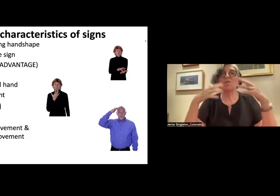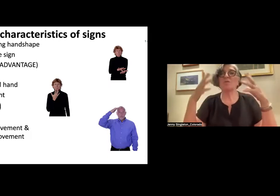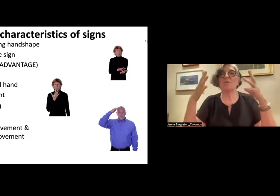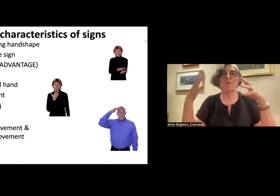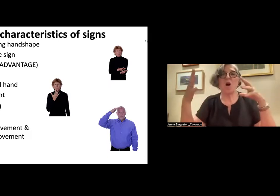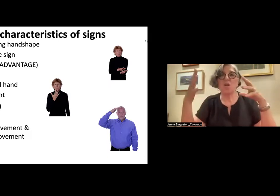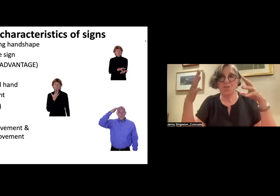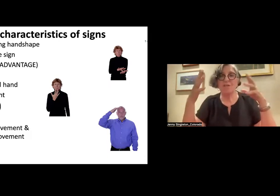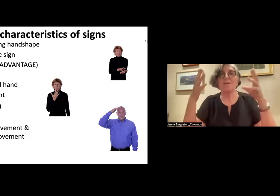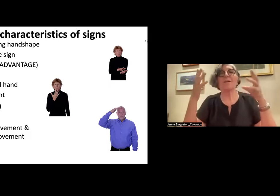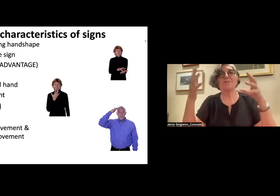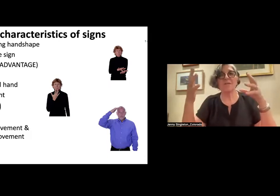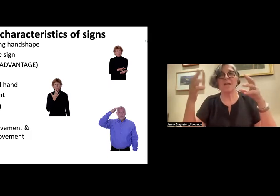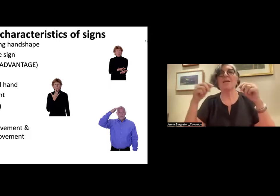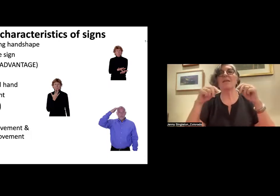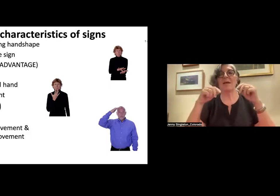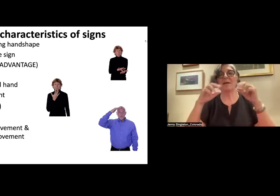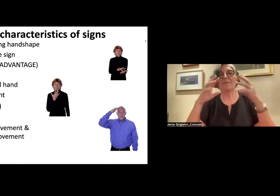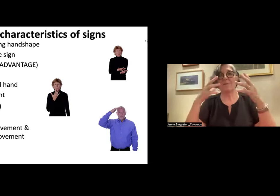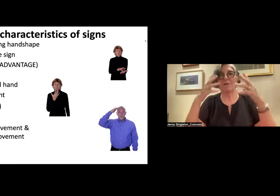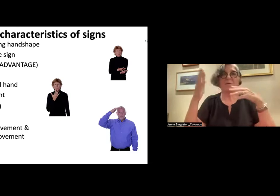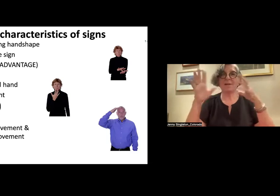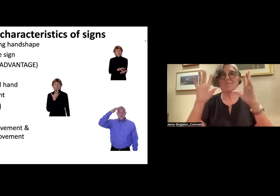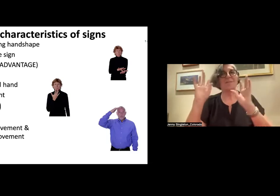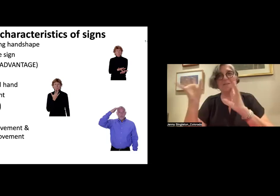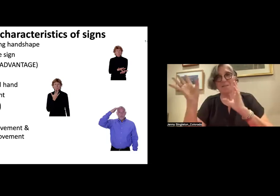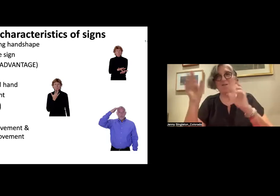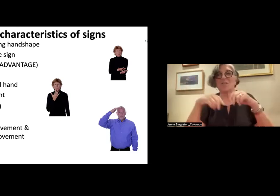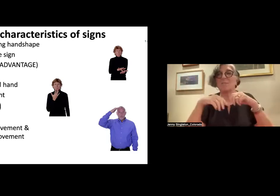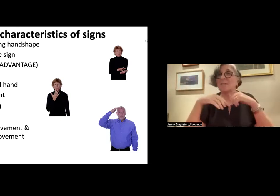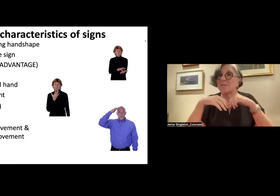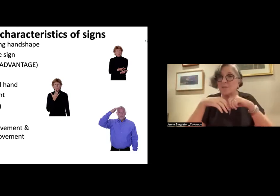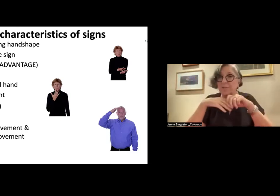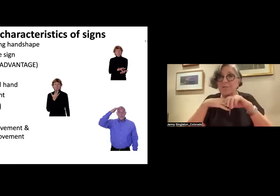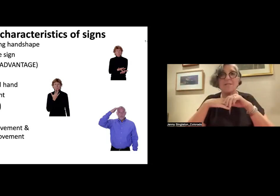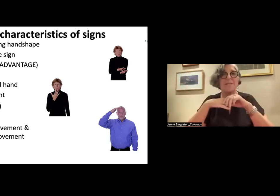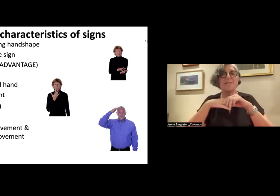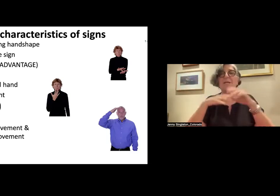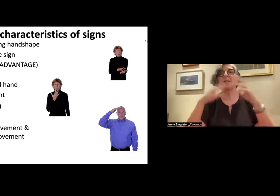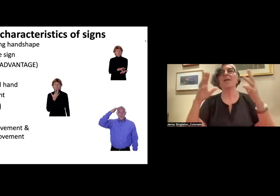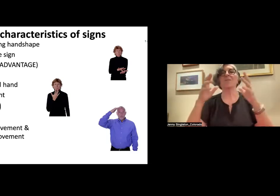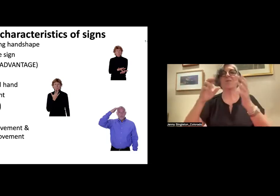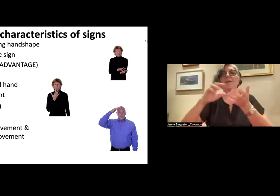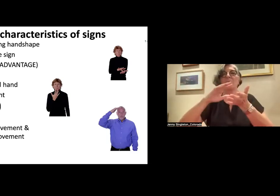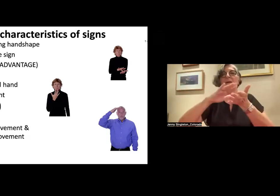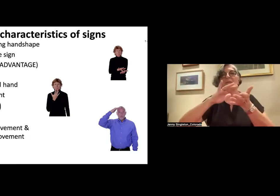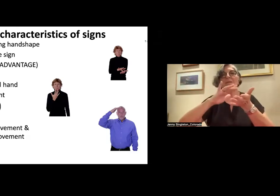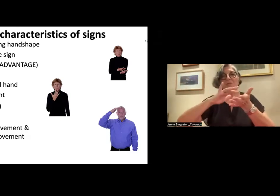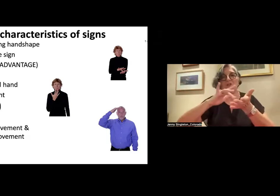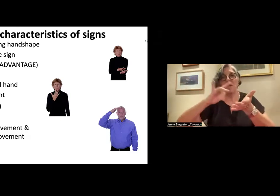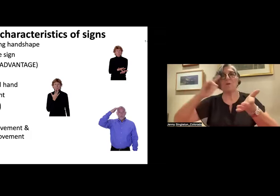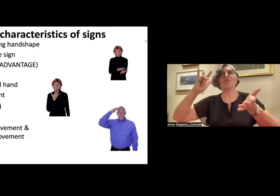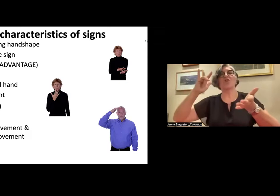contribution to the phonology of sign that, and the discussions about syllables in sign, so that because